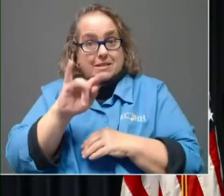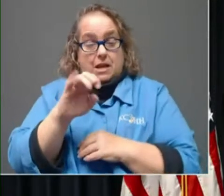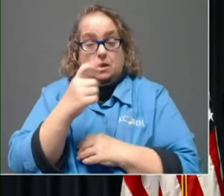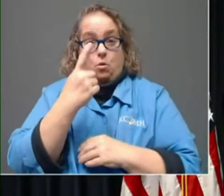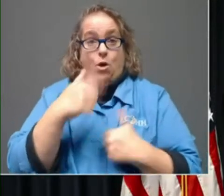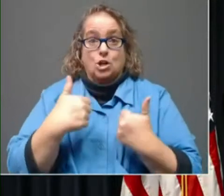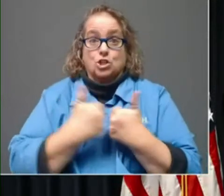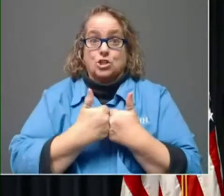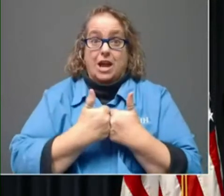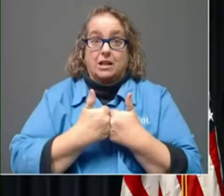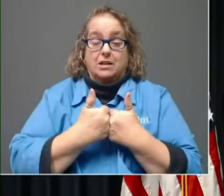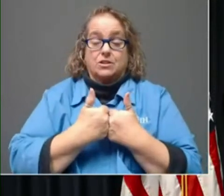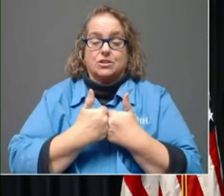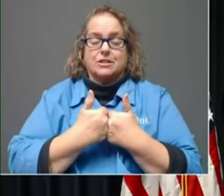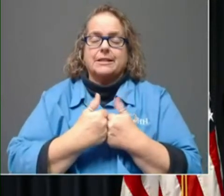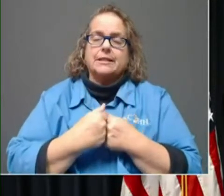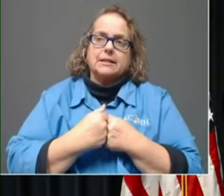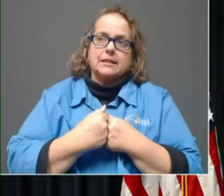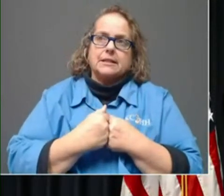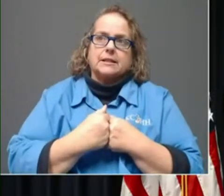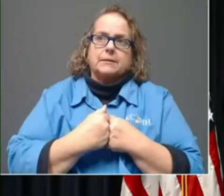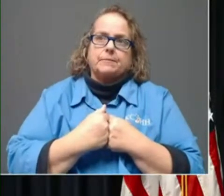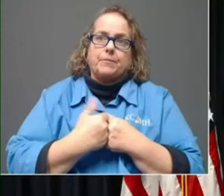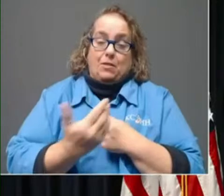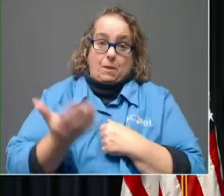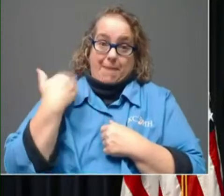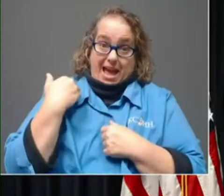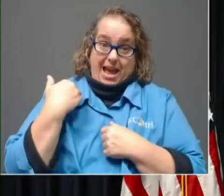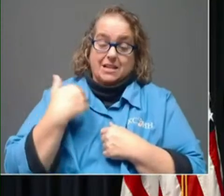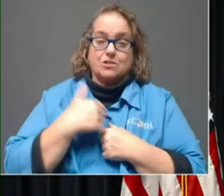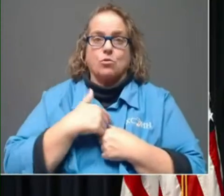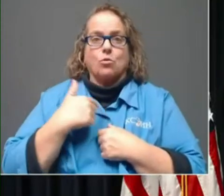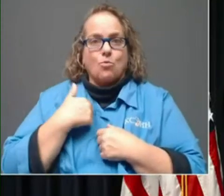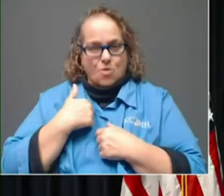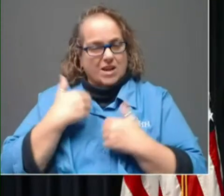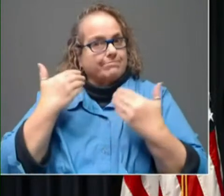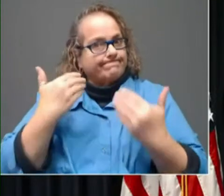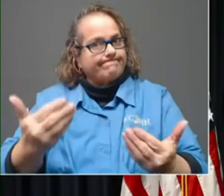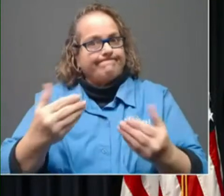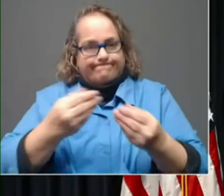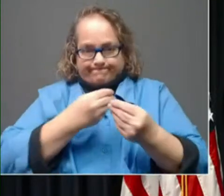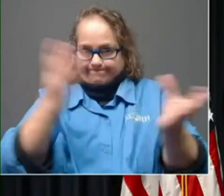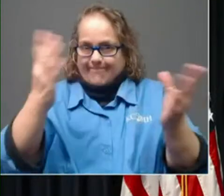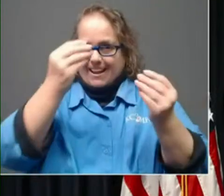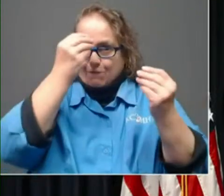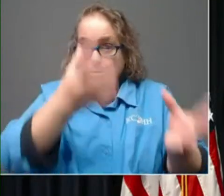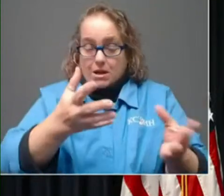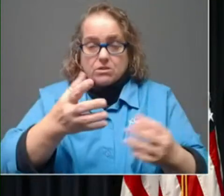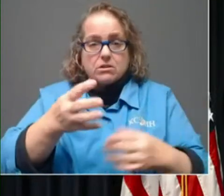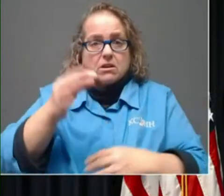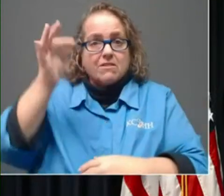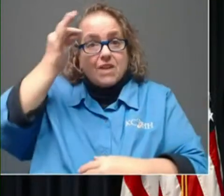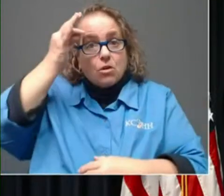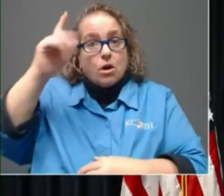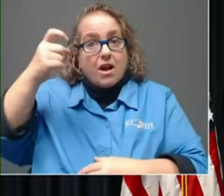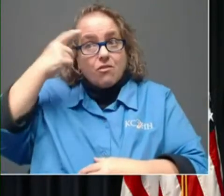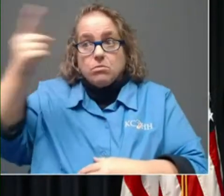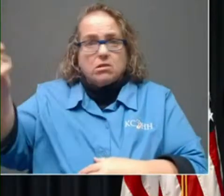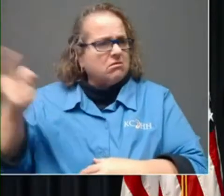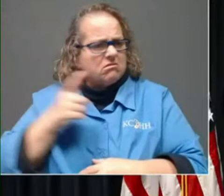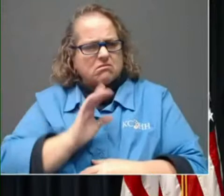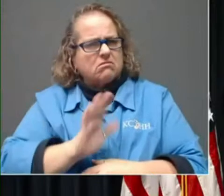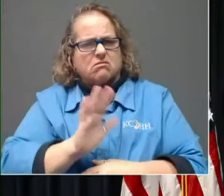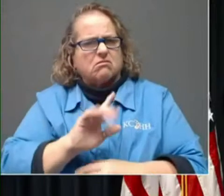bitten in the past when we get out in front of federal guidance, and then we've been bitten in the past when federal guidance